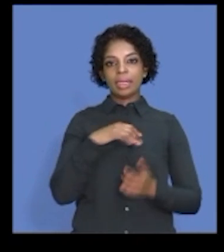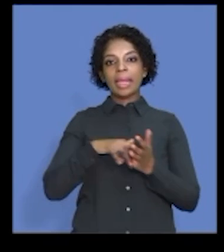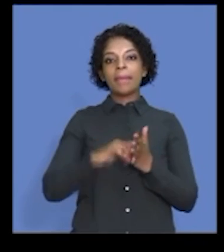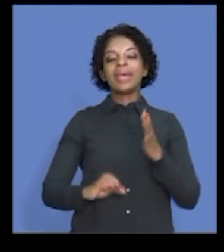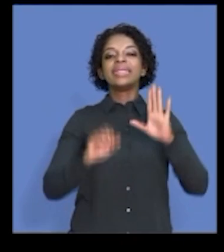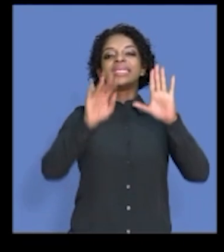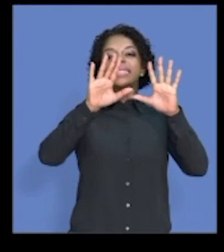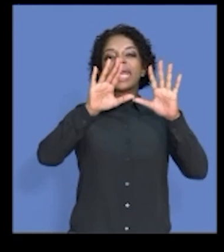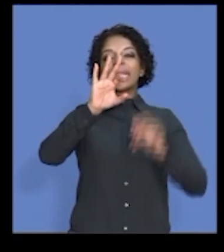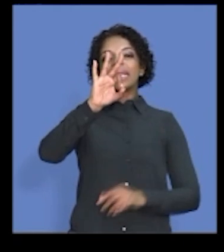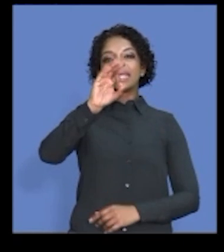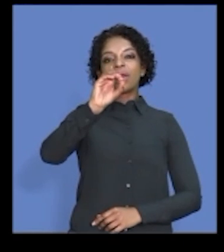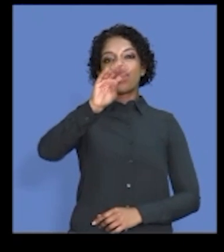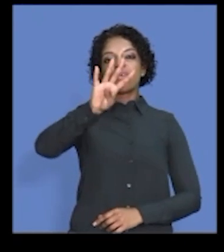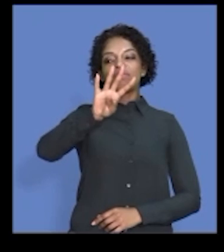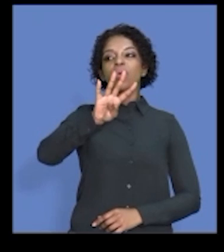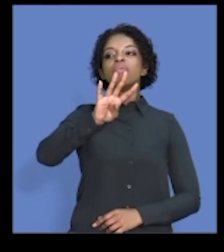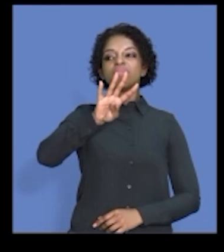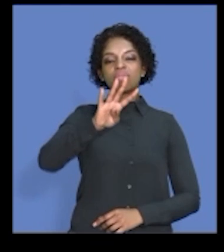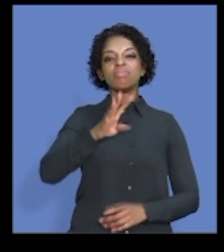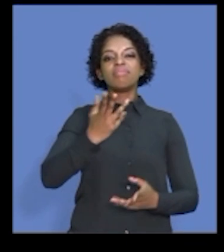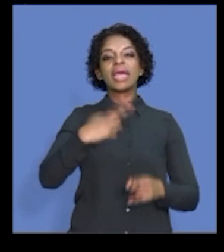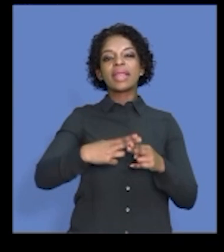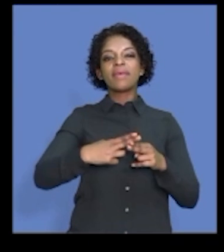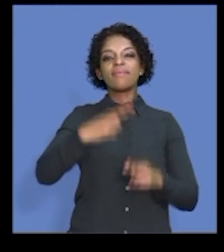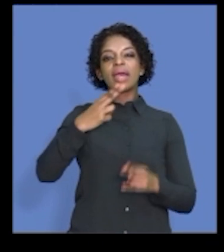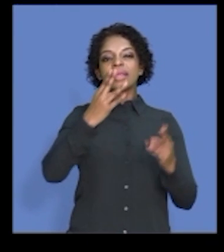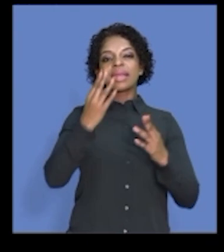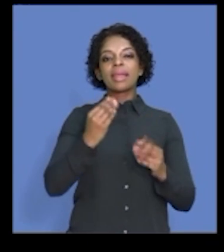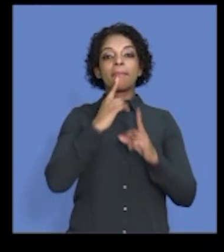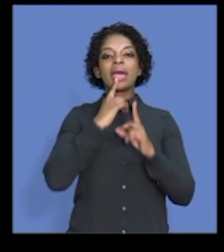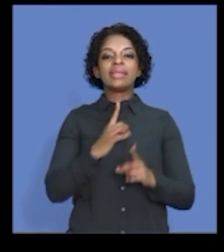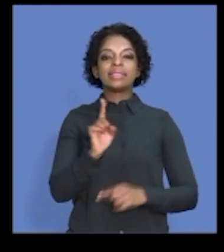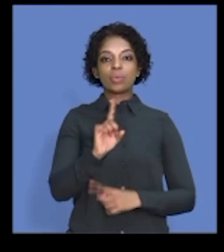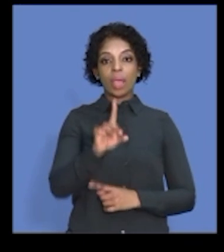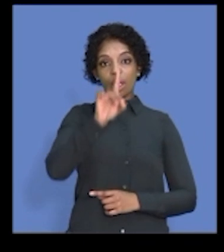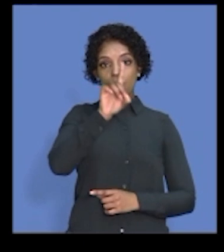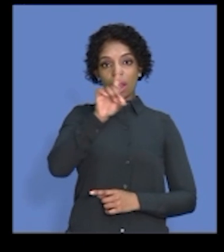Therefore, minus the 10,304, which we calculated, to give me my final figure of